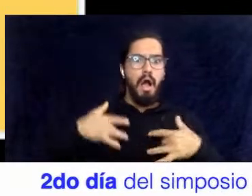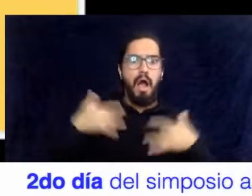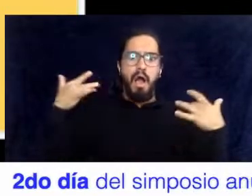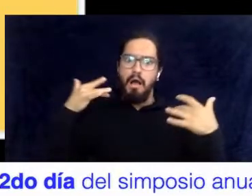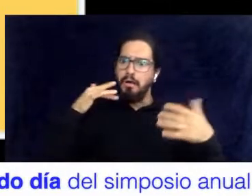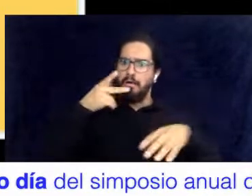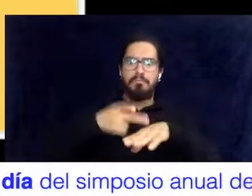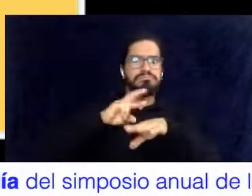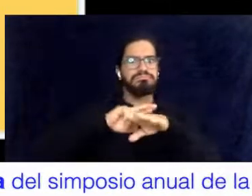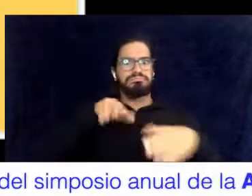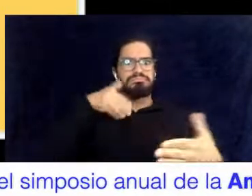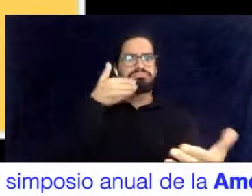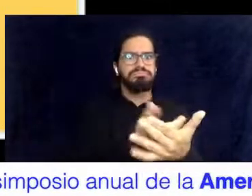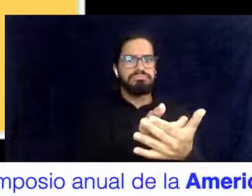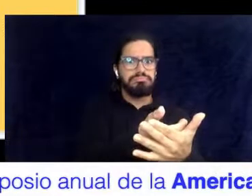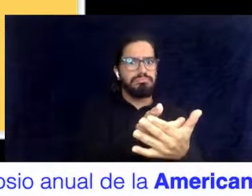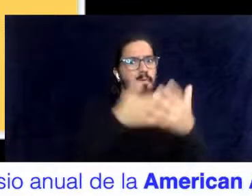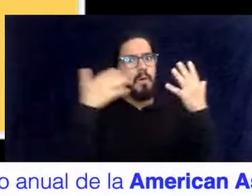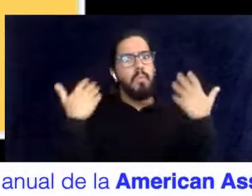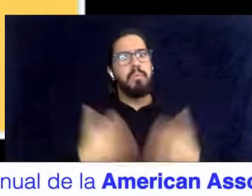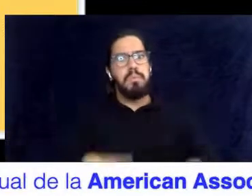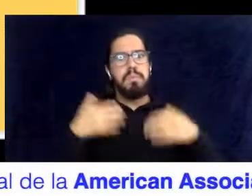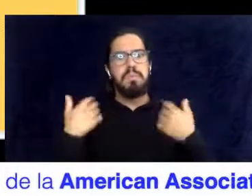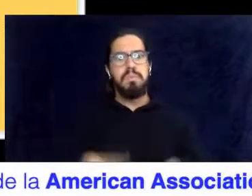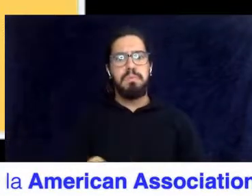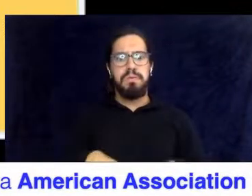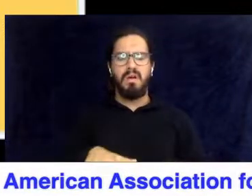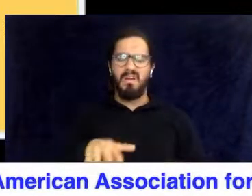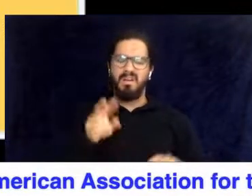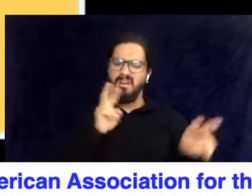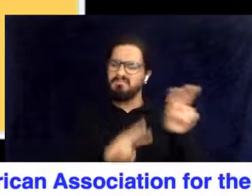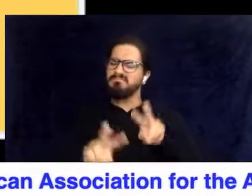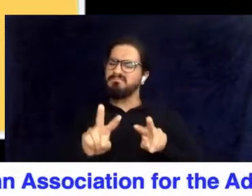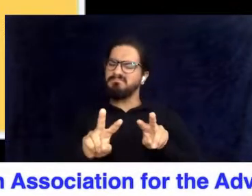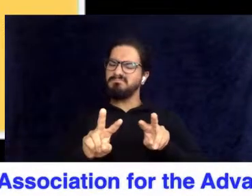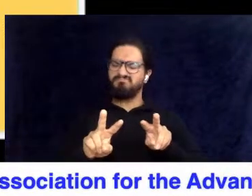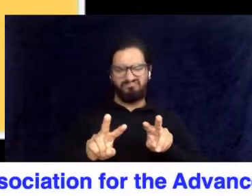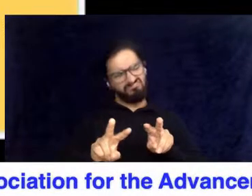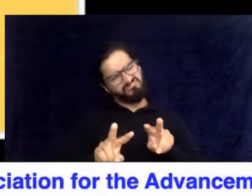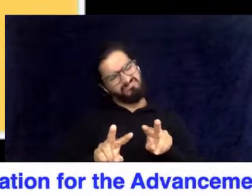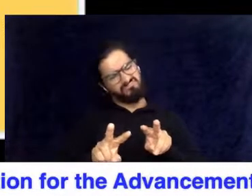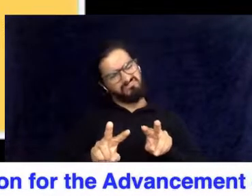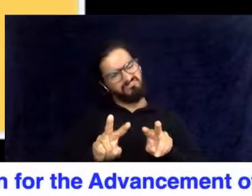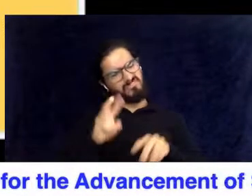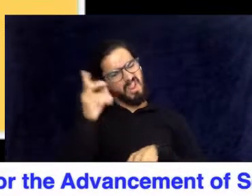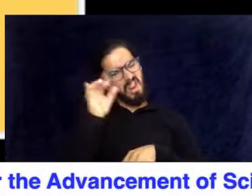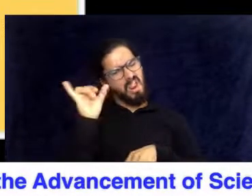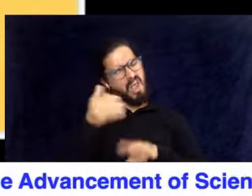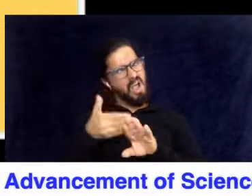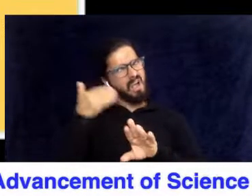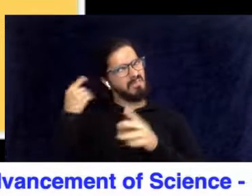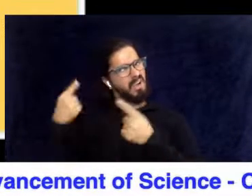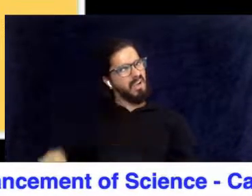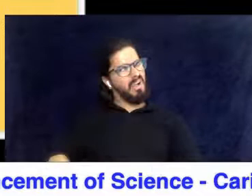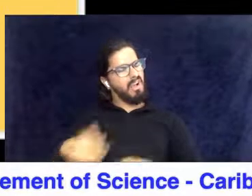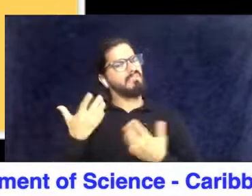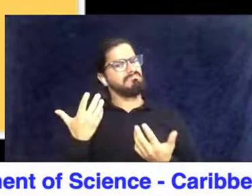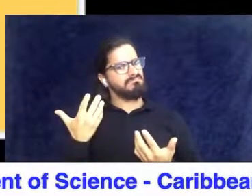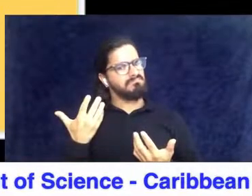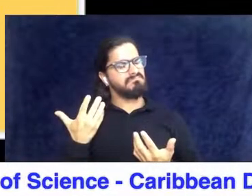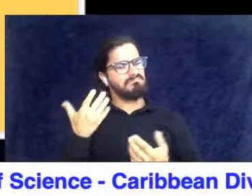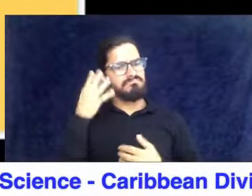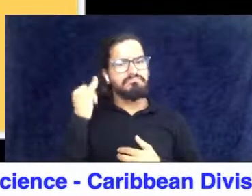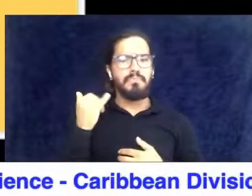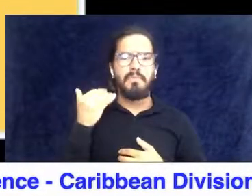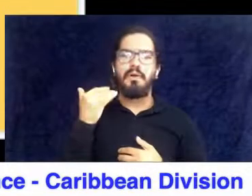actually arrives with a large feeling of familiarity. In a lot of ways, people had the social tools with which to